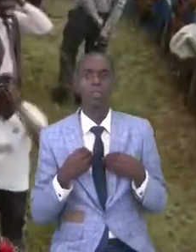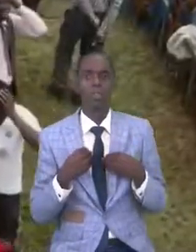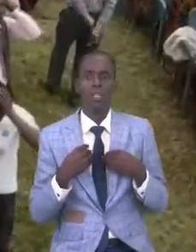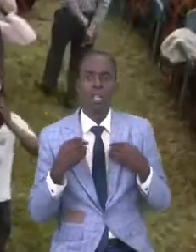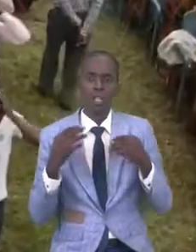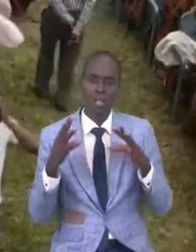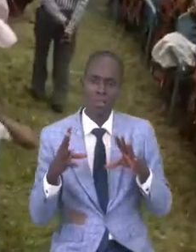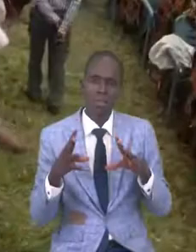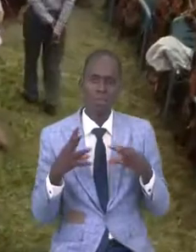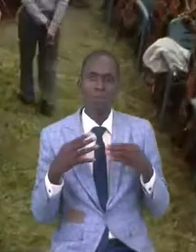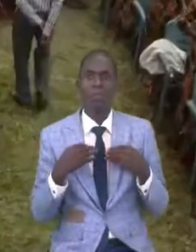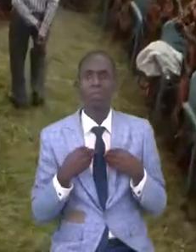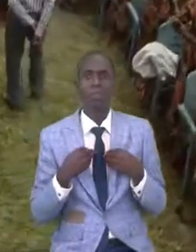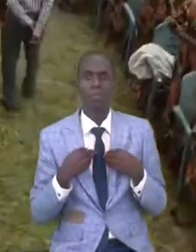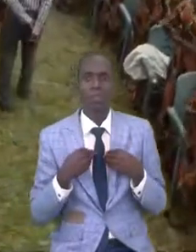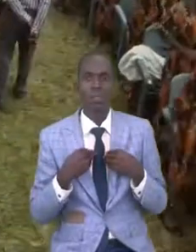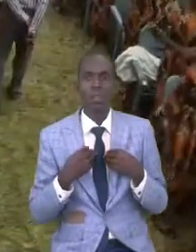Accept.